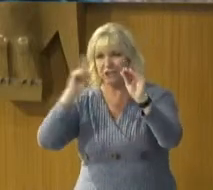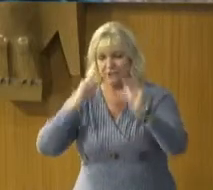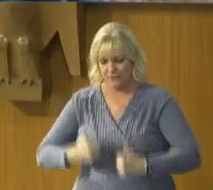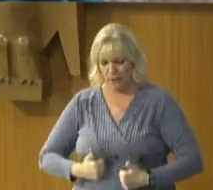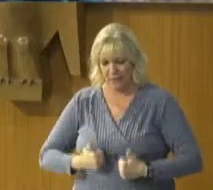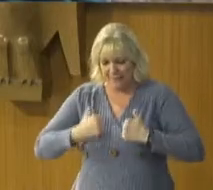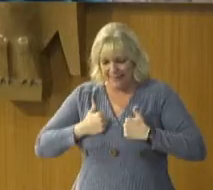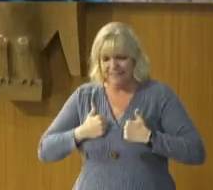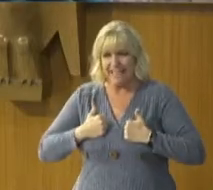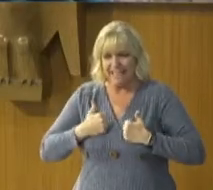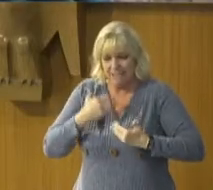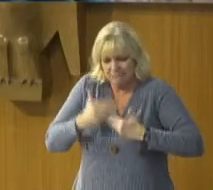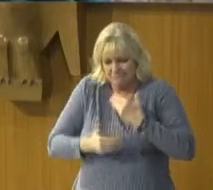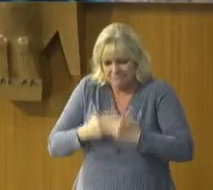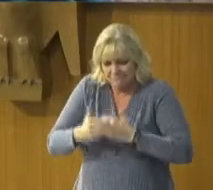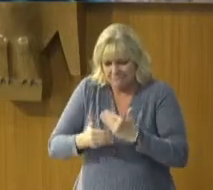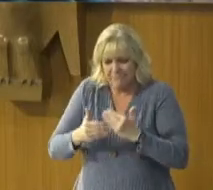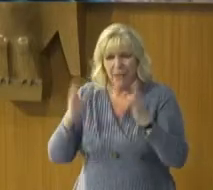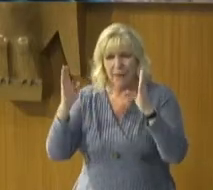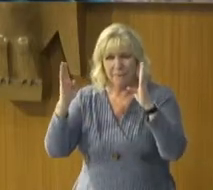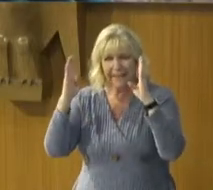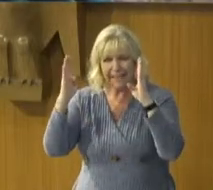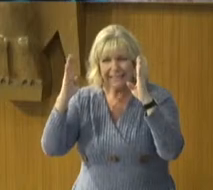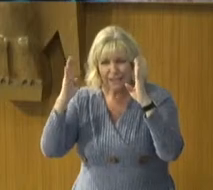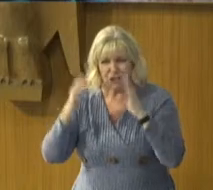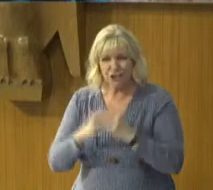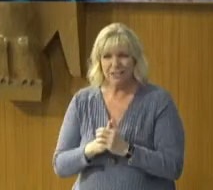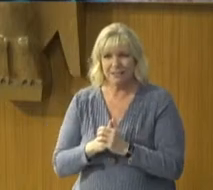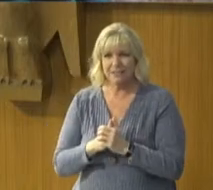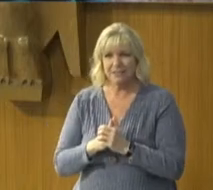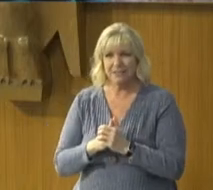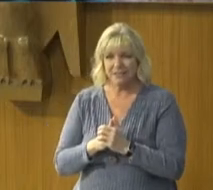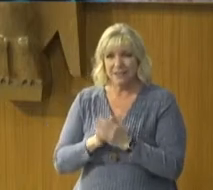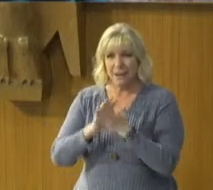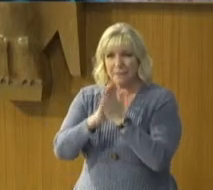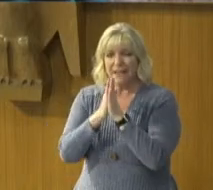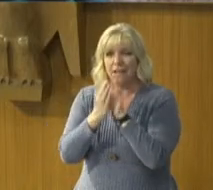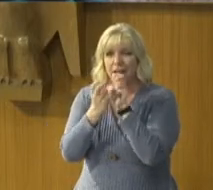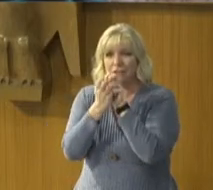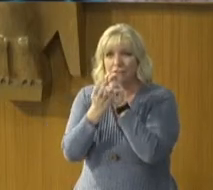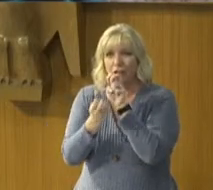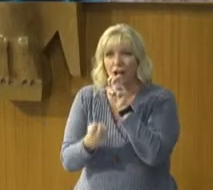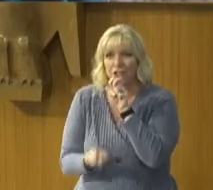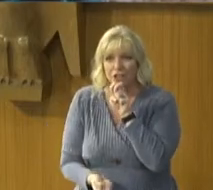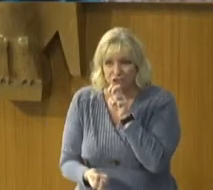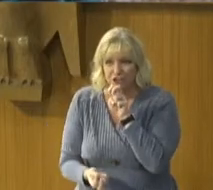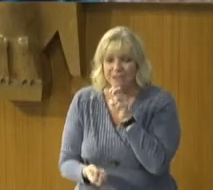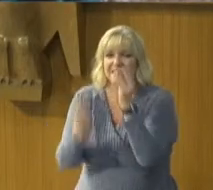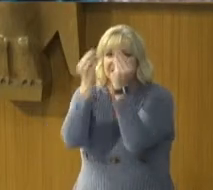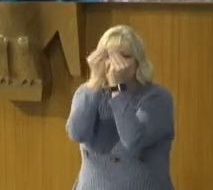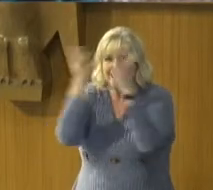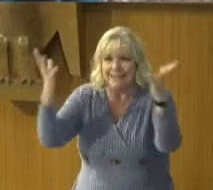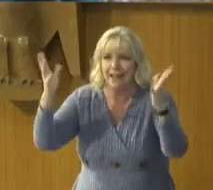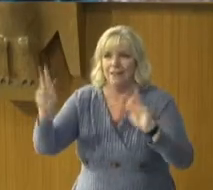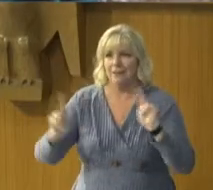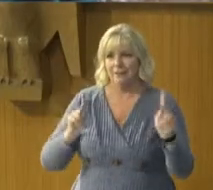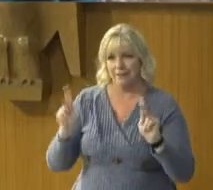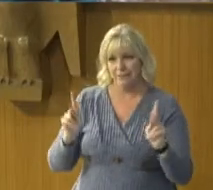life. Pay attention. Be astonished. Tell about it.